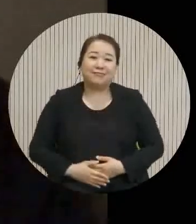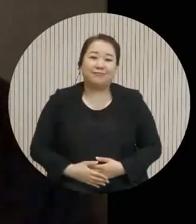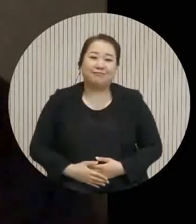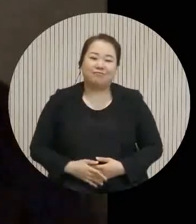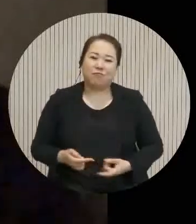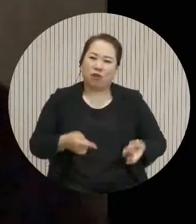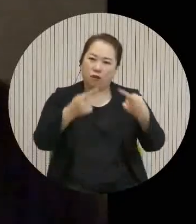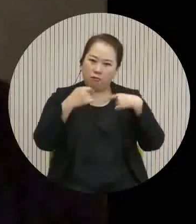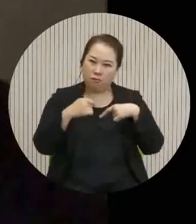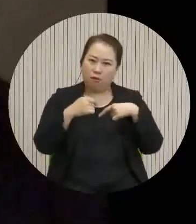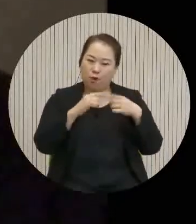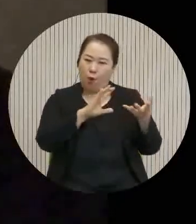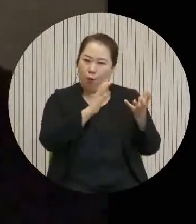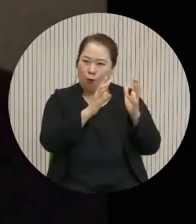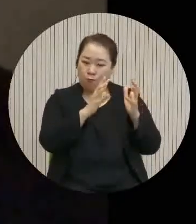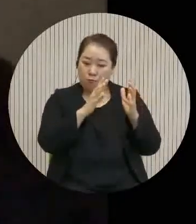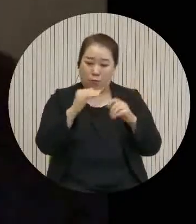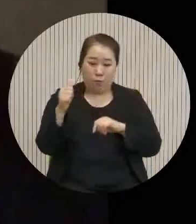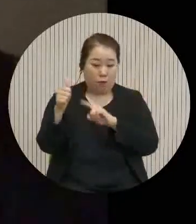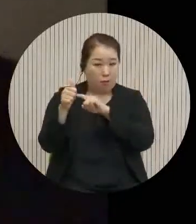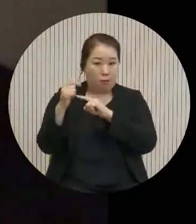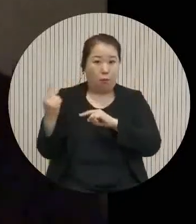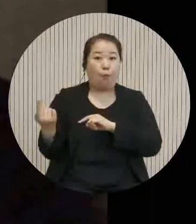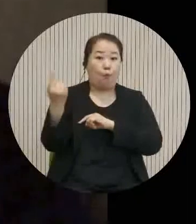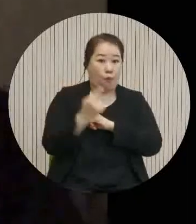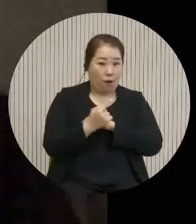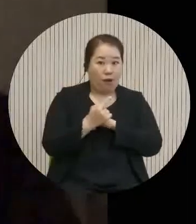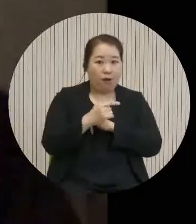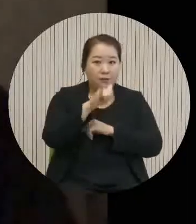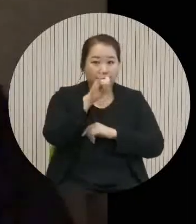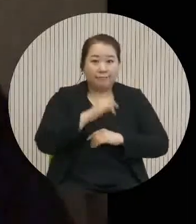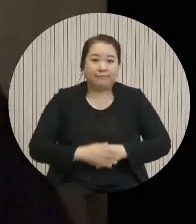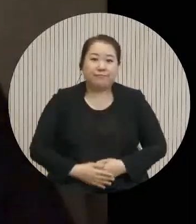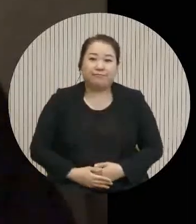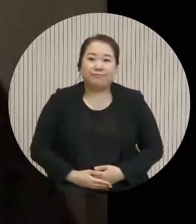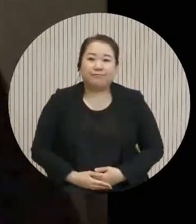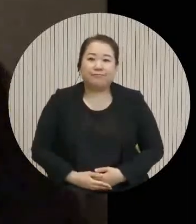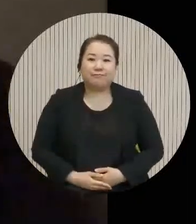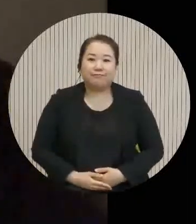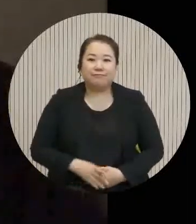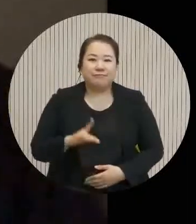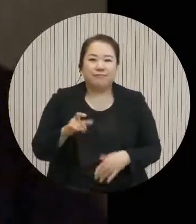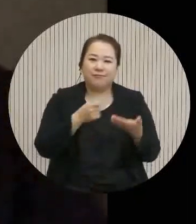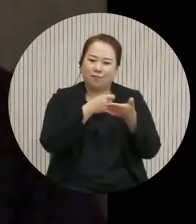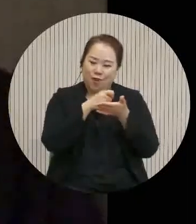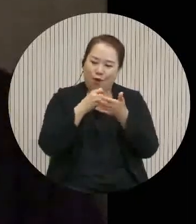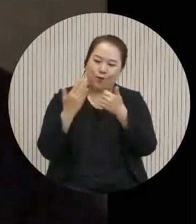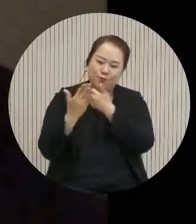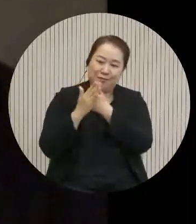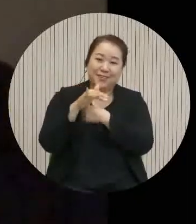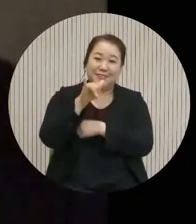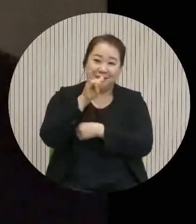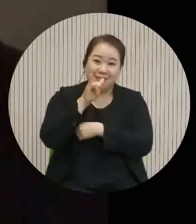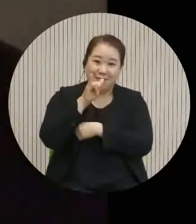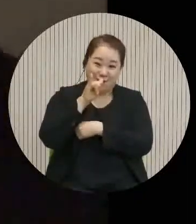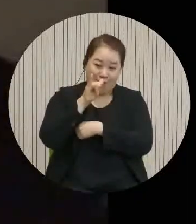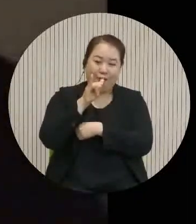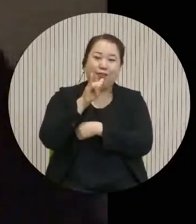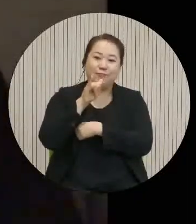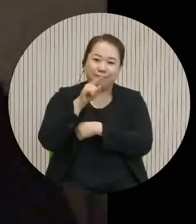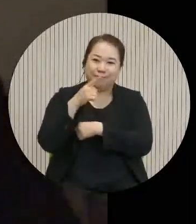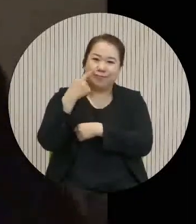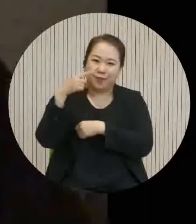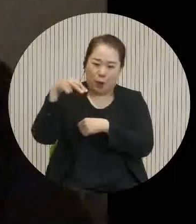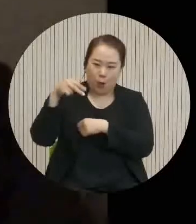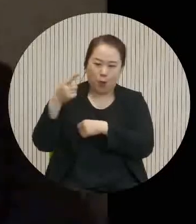Saddam came with her mom because they knew I'd helped Kyung Suk Cho write this article. I went out for ice cream with Saddam and her